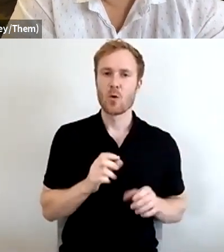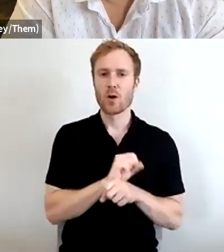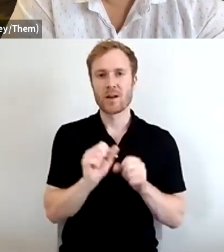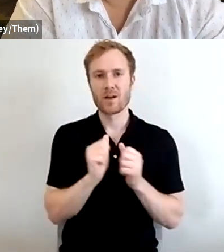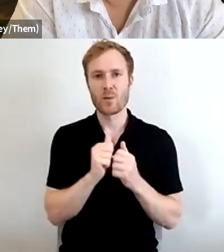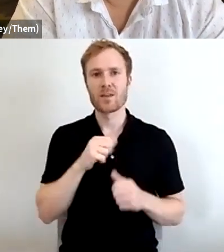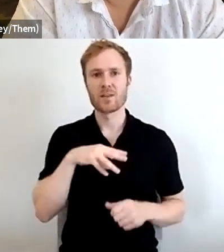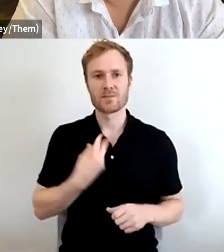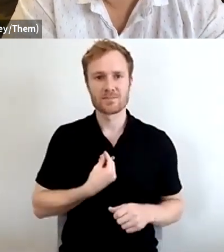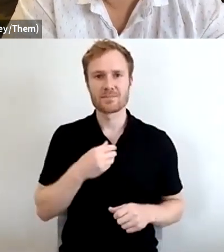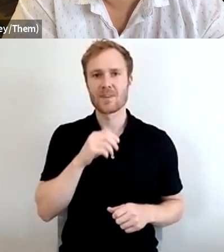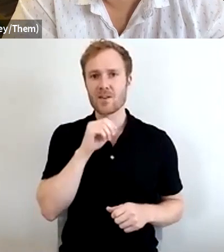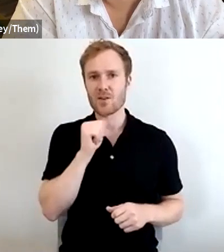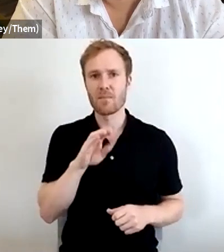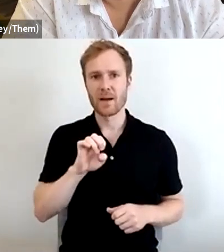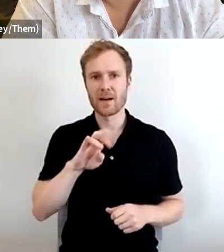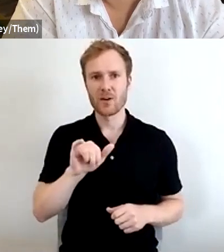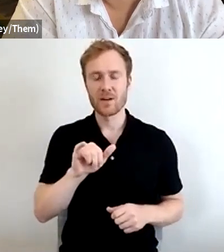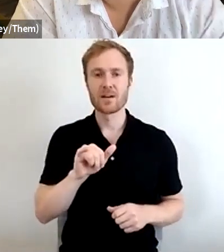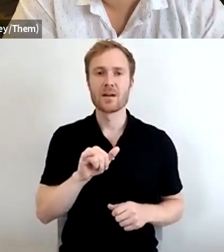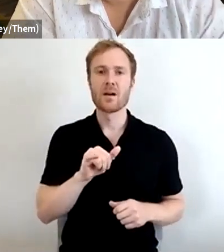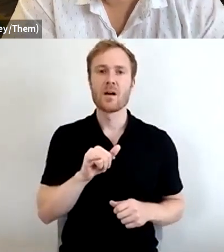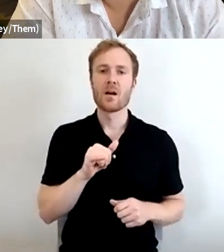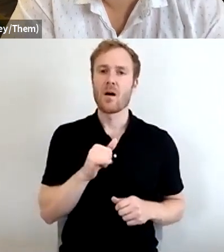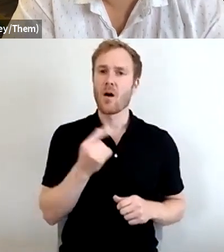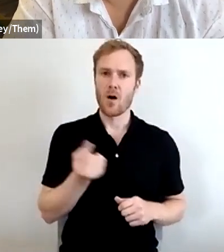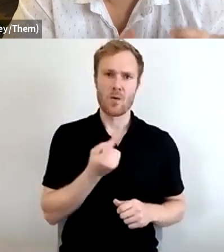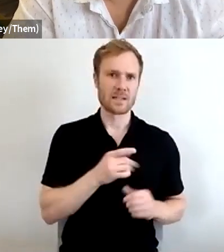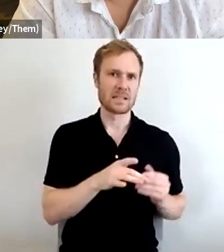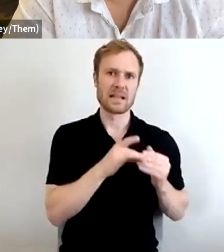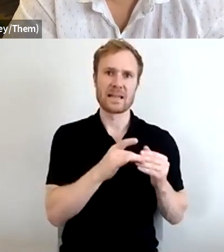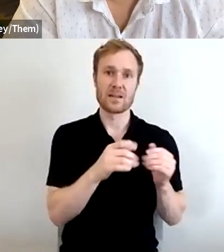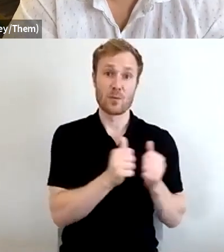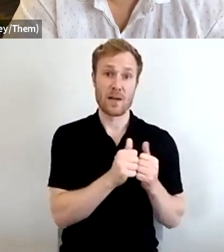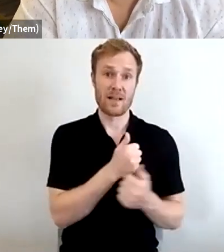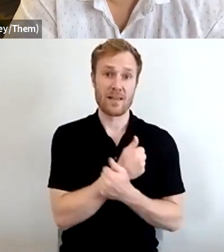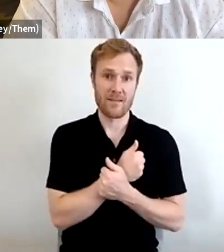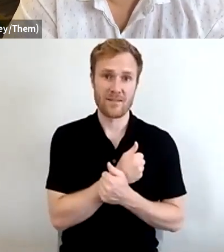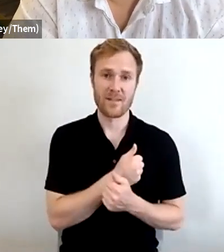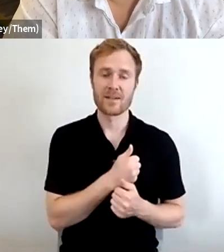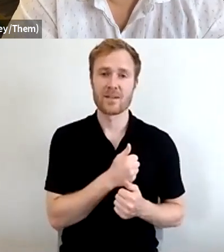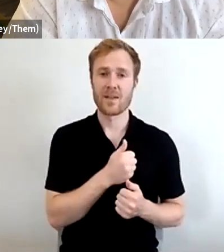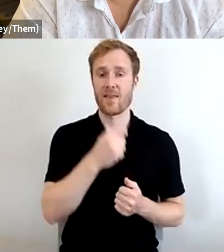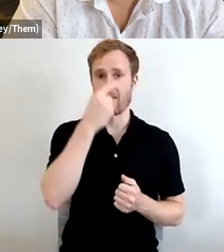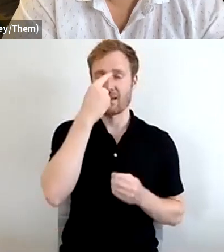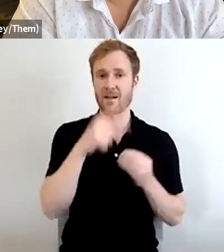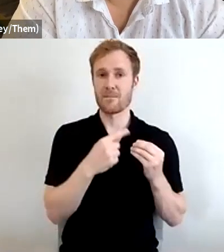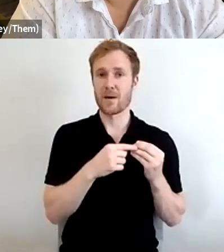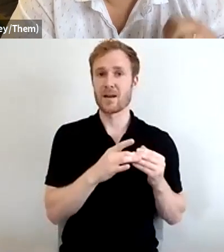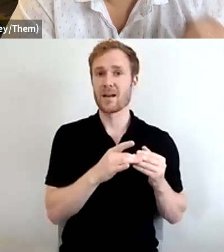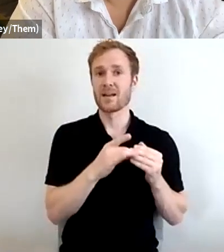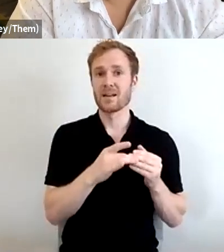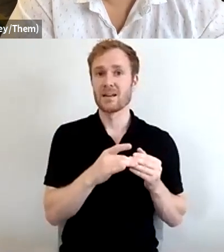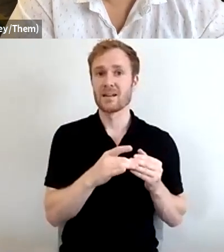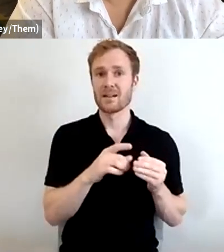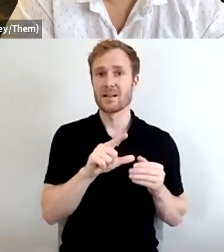parents especially to remember to lead with love, right? So if you think about leading and use that as an acronym and think about